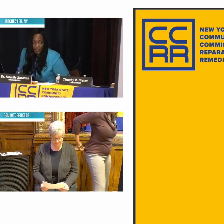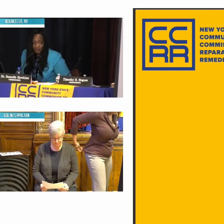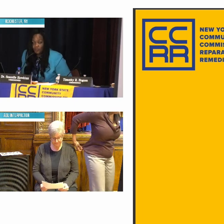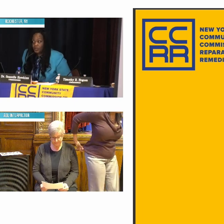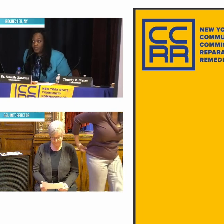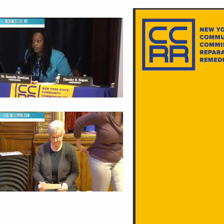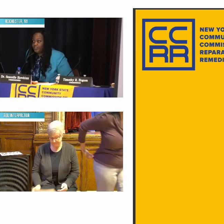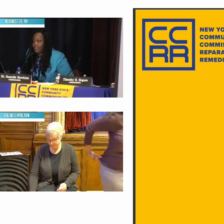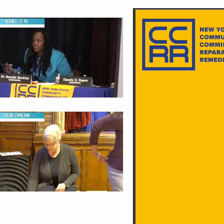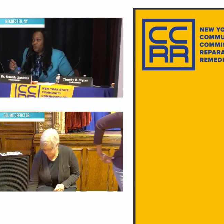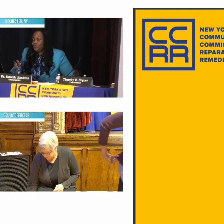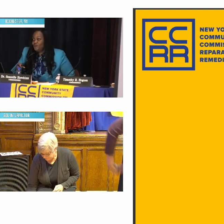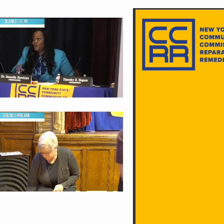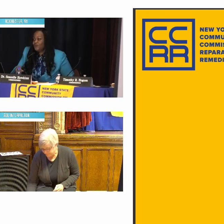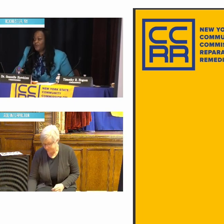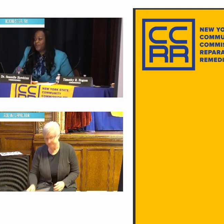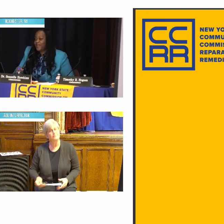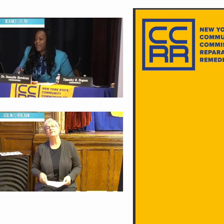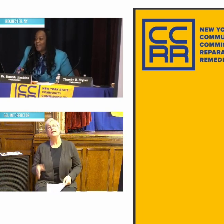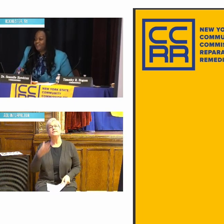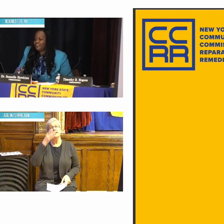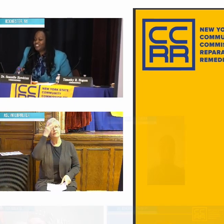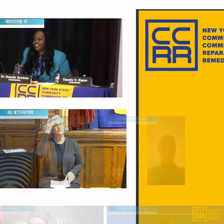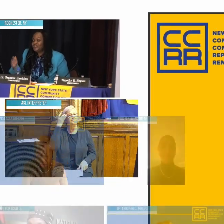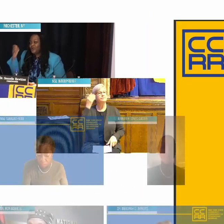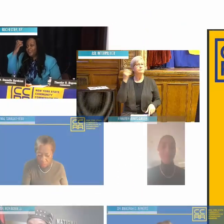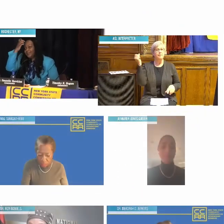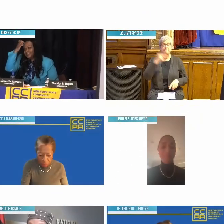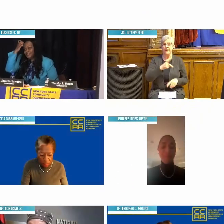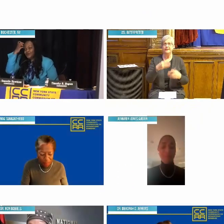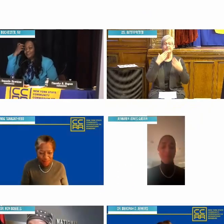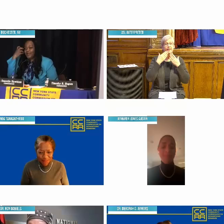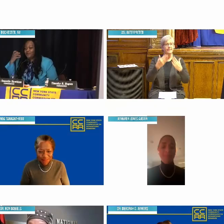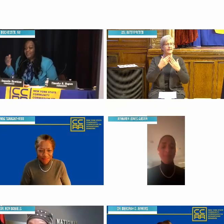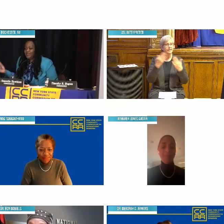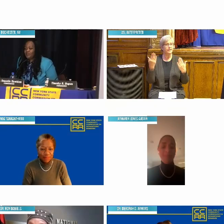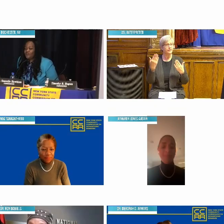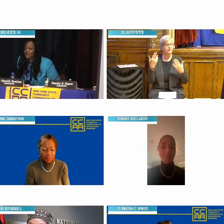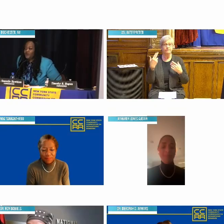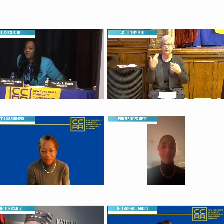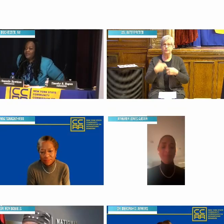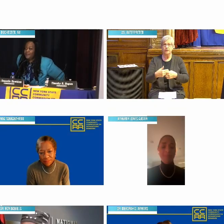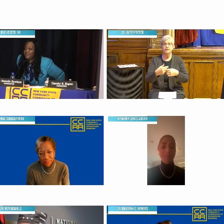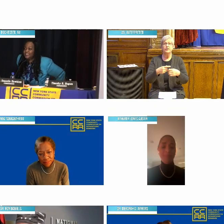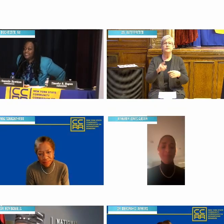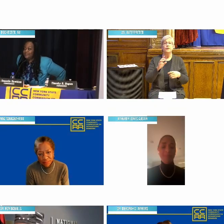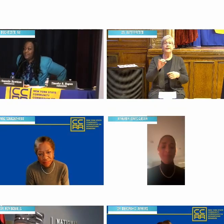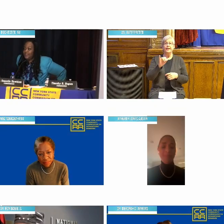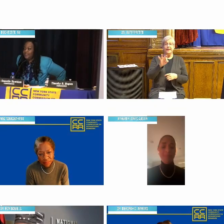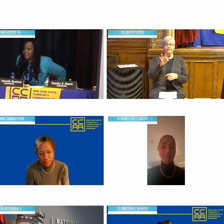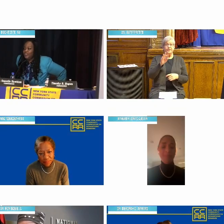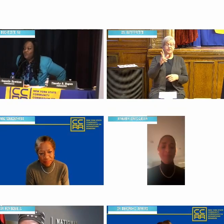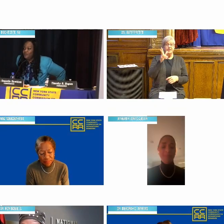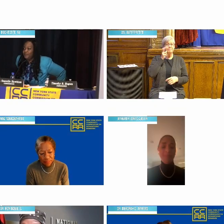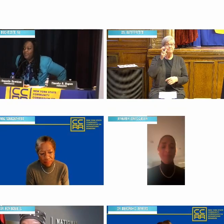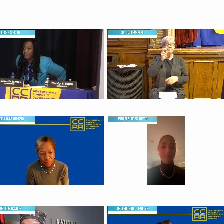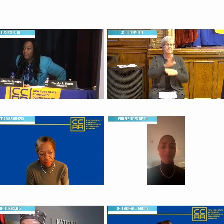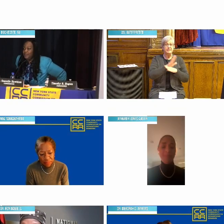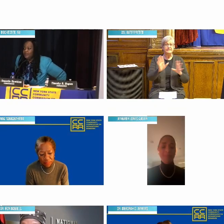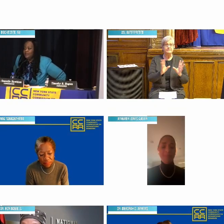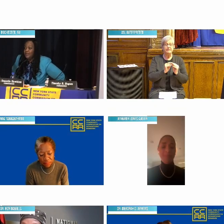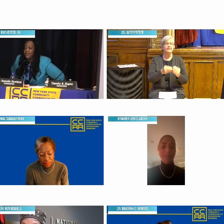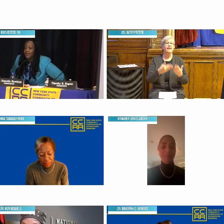Thank you, everyone. We thank you for officially joining us. Those that were here for the business meeting, thank you for